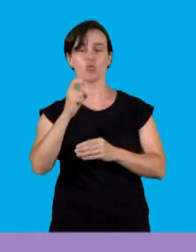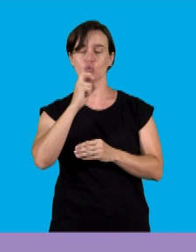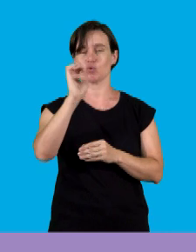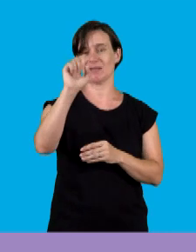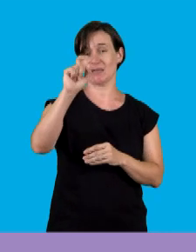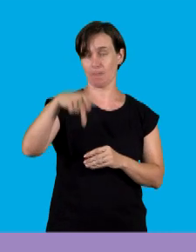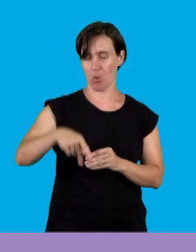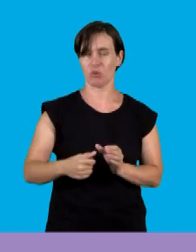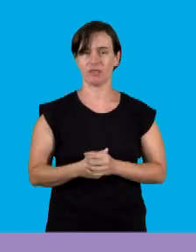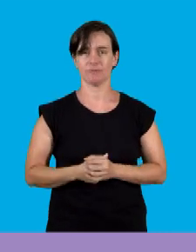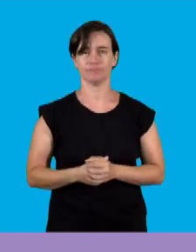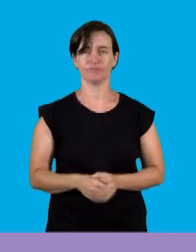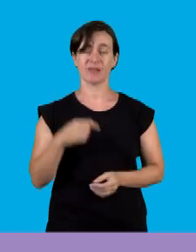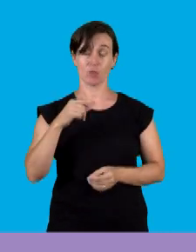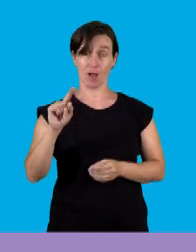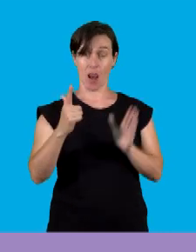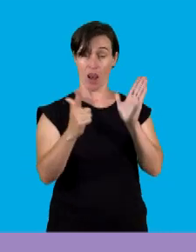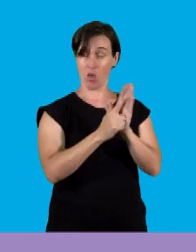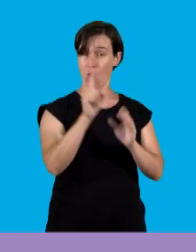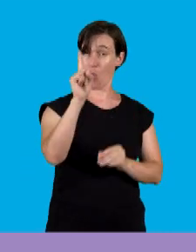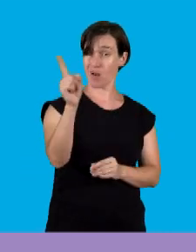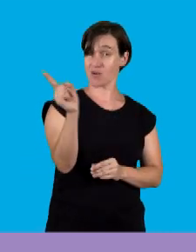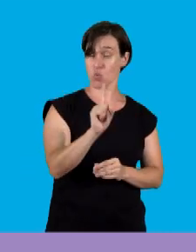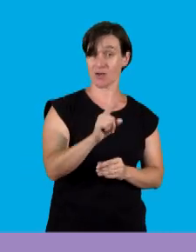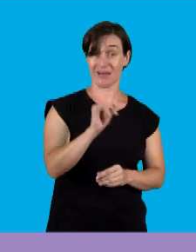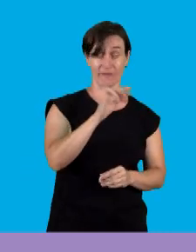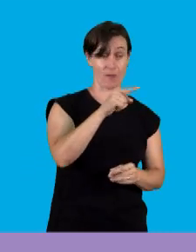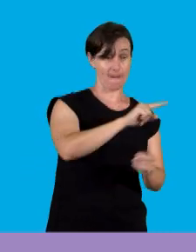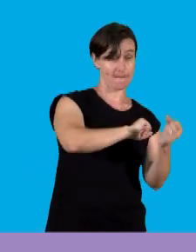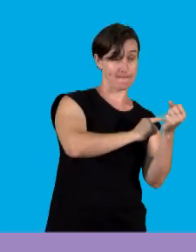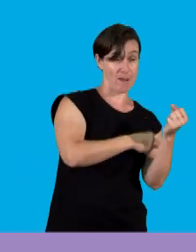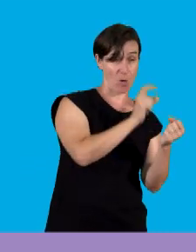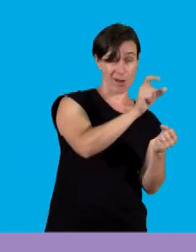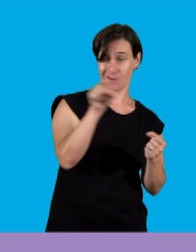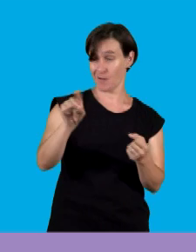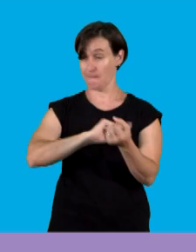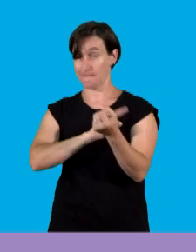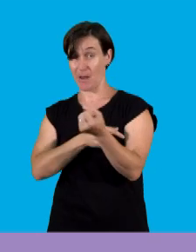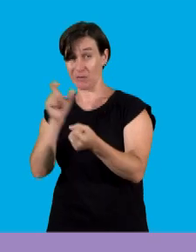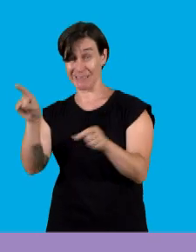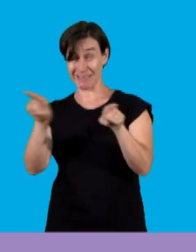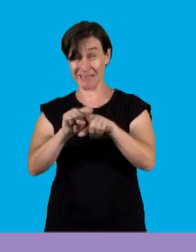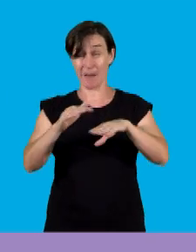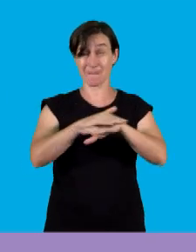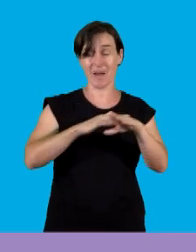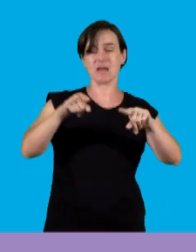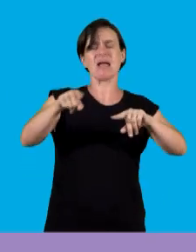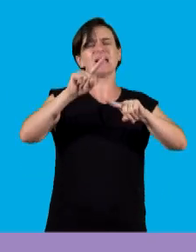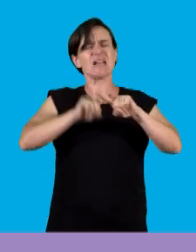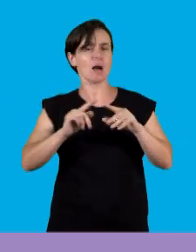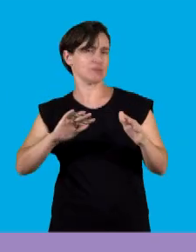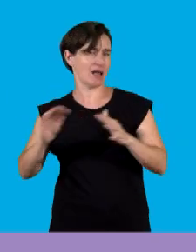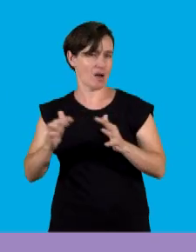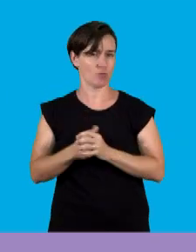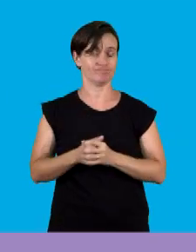at that first exponent law, which was multiplication of powers of the same base. Then lastly, we looked at